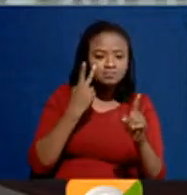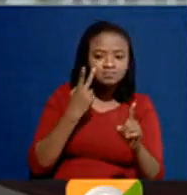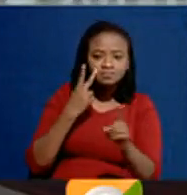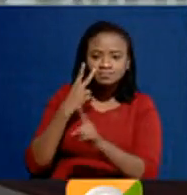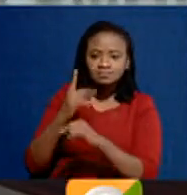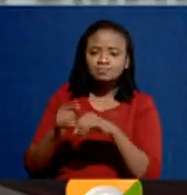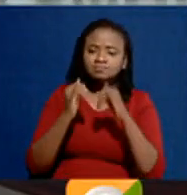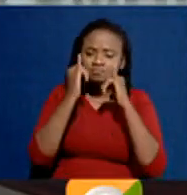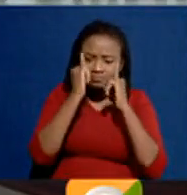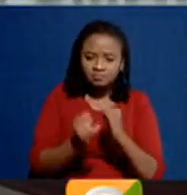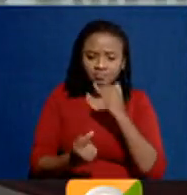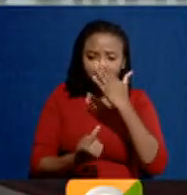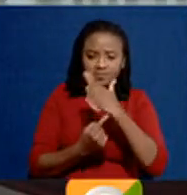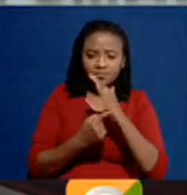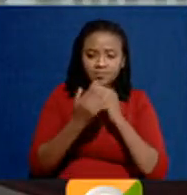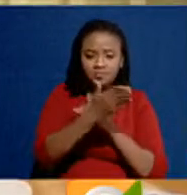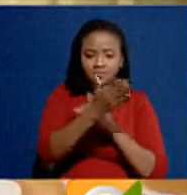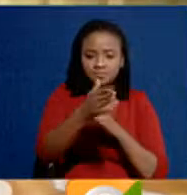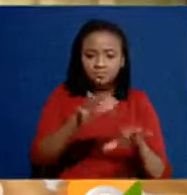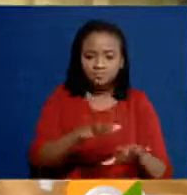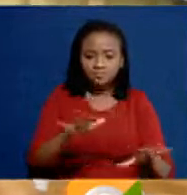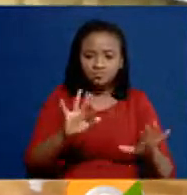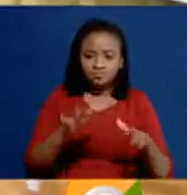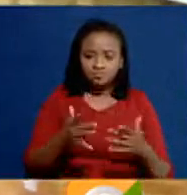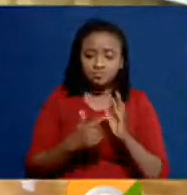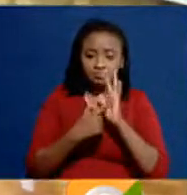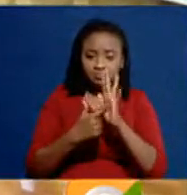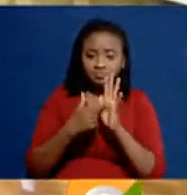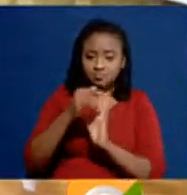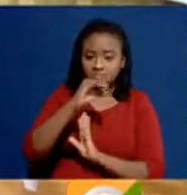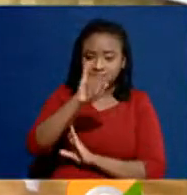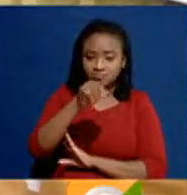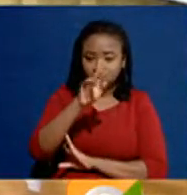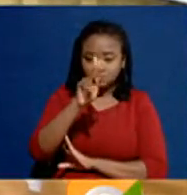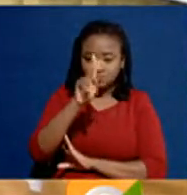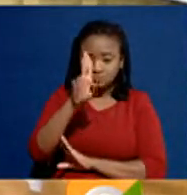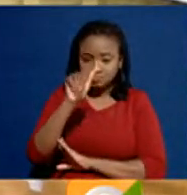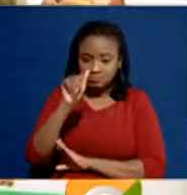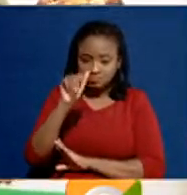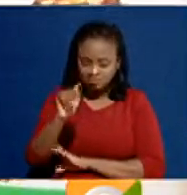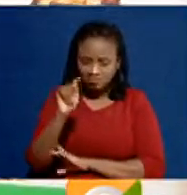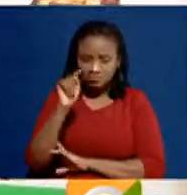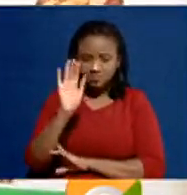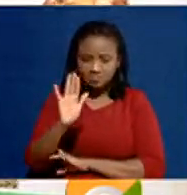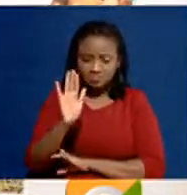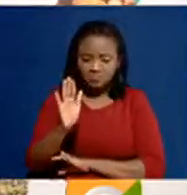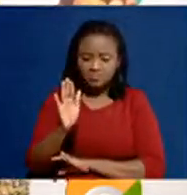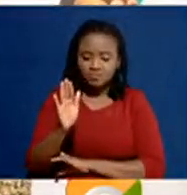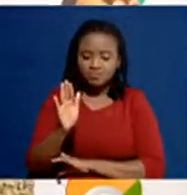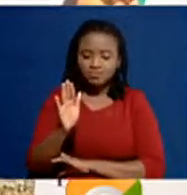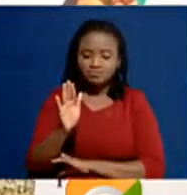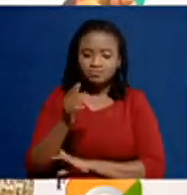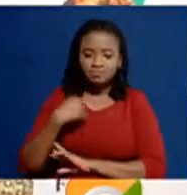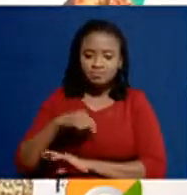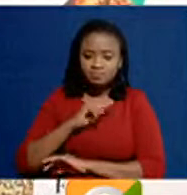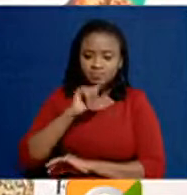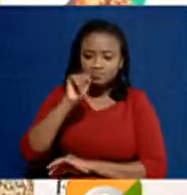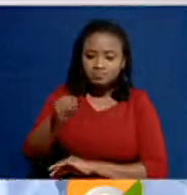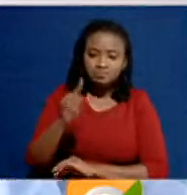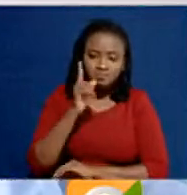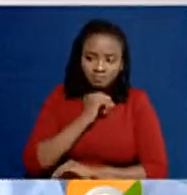technologies in the market. The Jomo Kenyatta University of Agriculture and Technology stand was our first